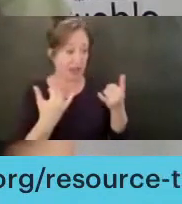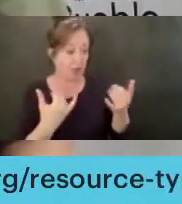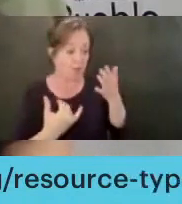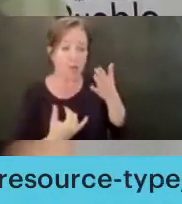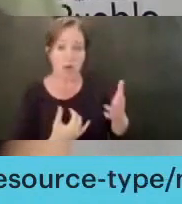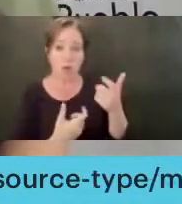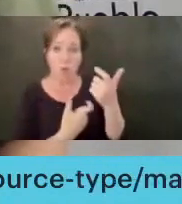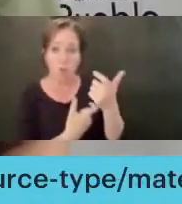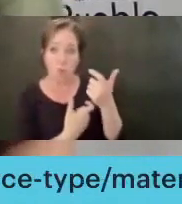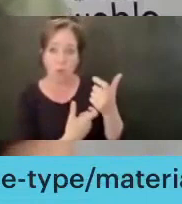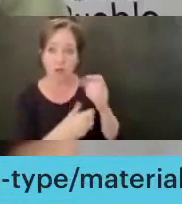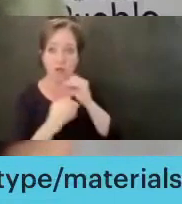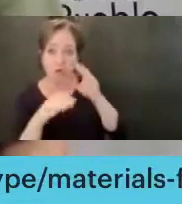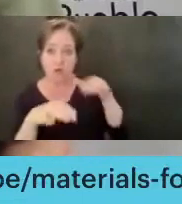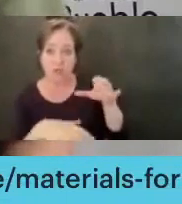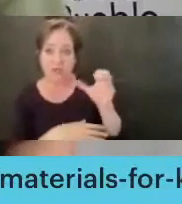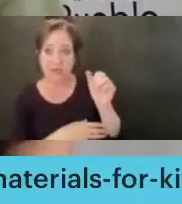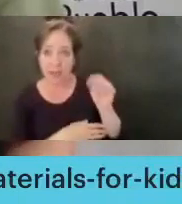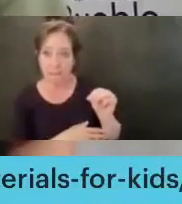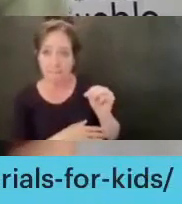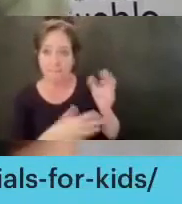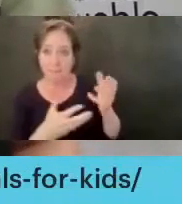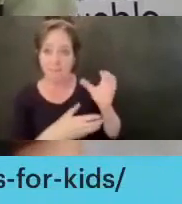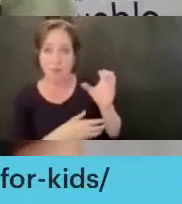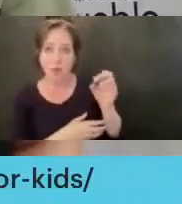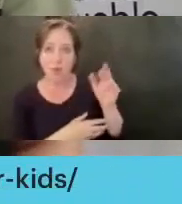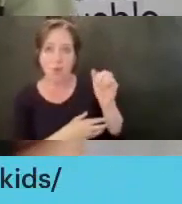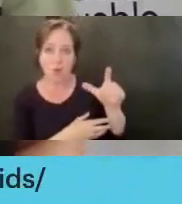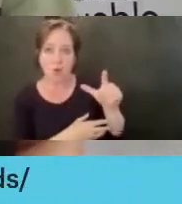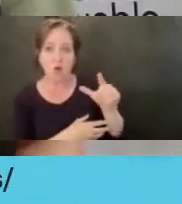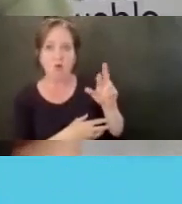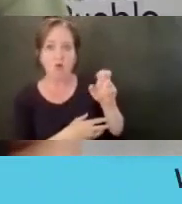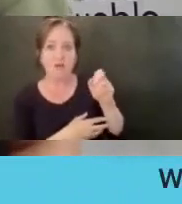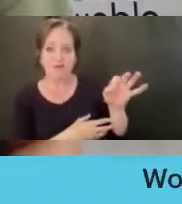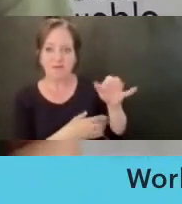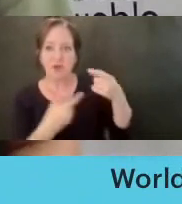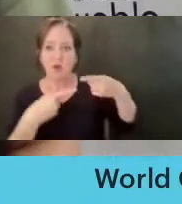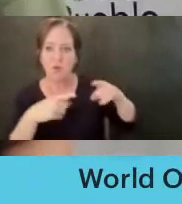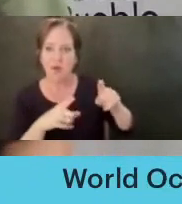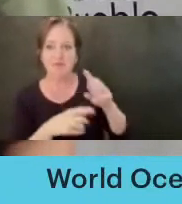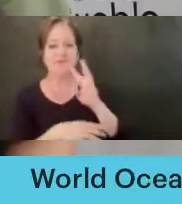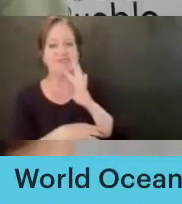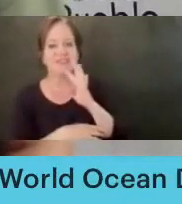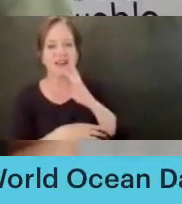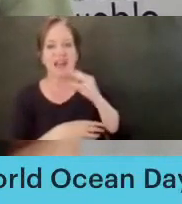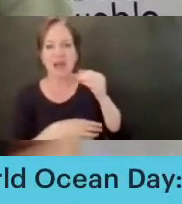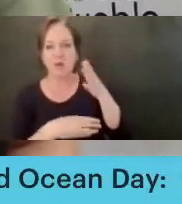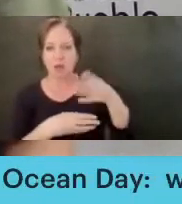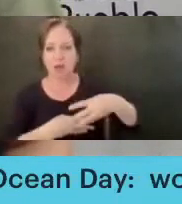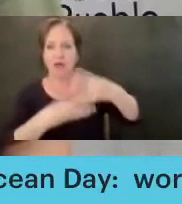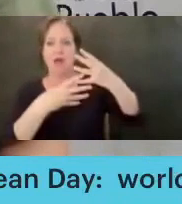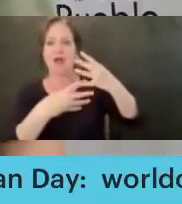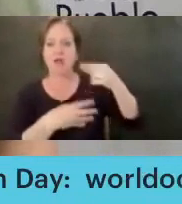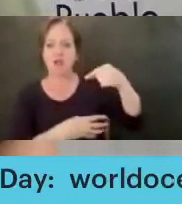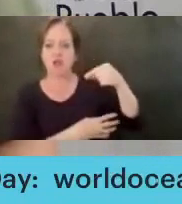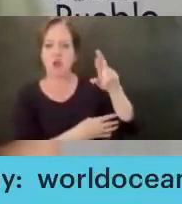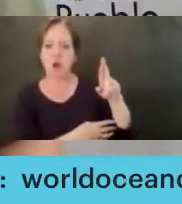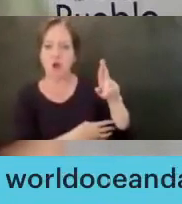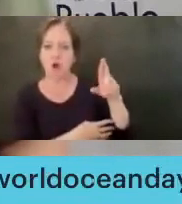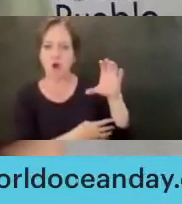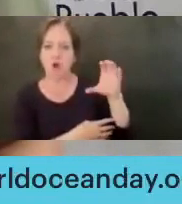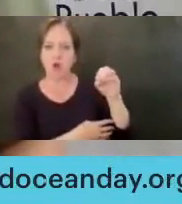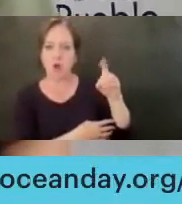of a coral reef while we talk. And we are going to put up a QR code so you can join